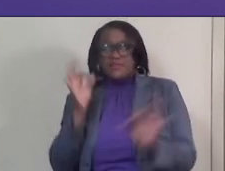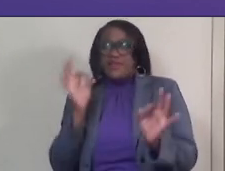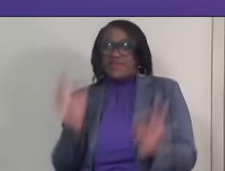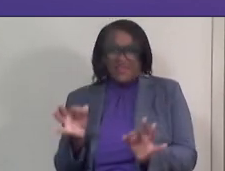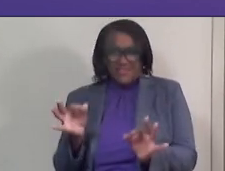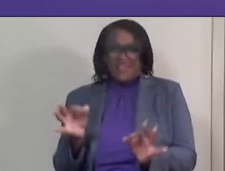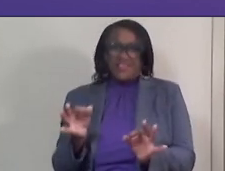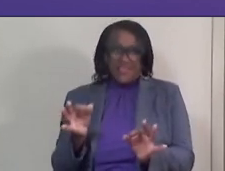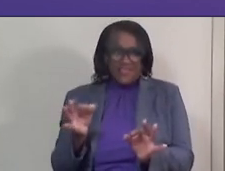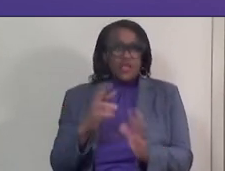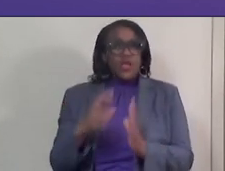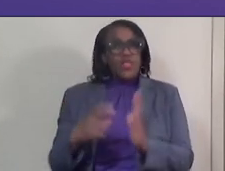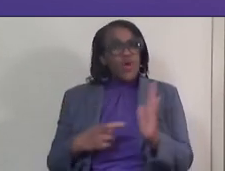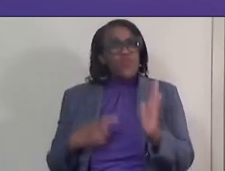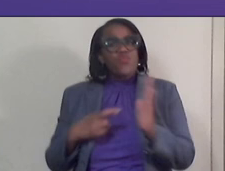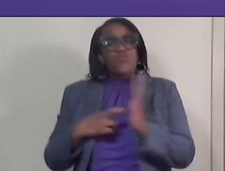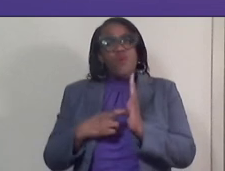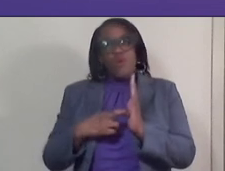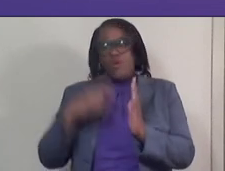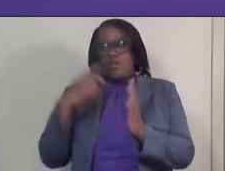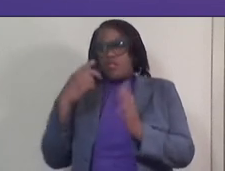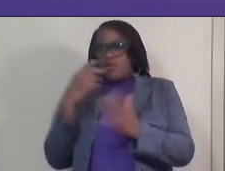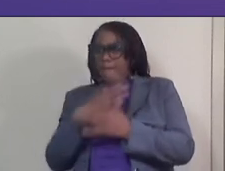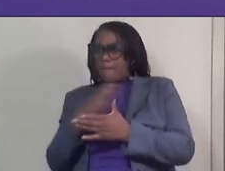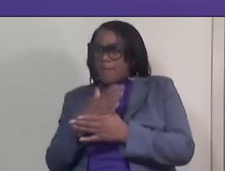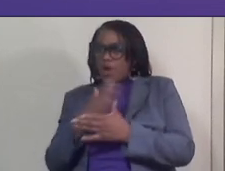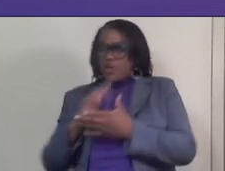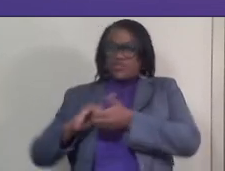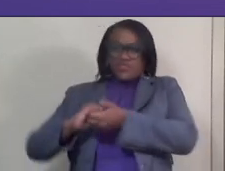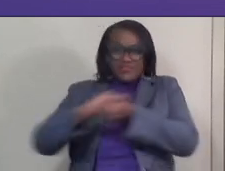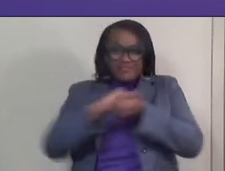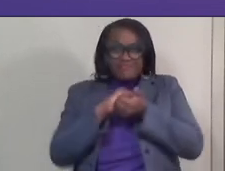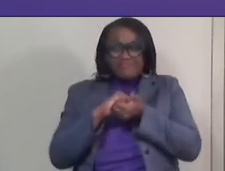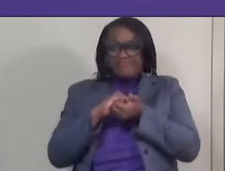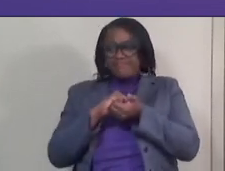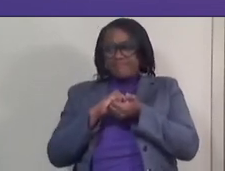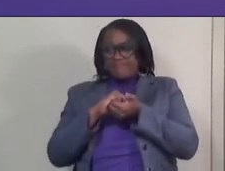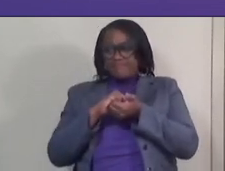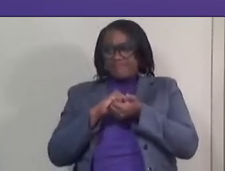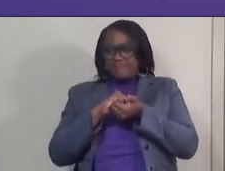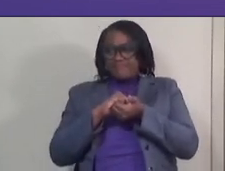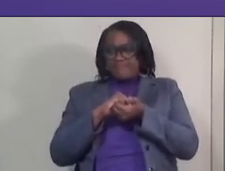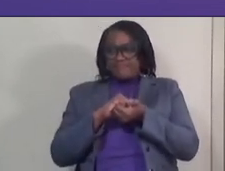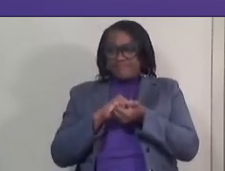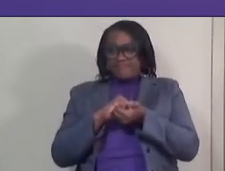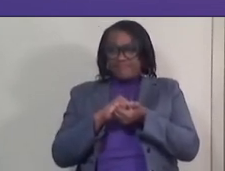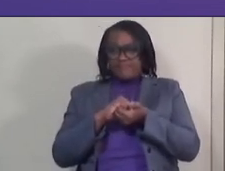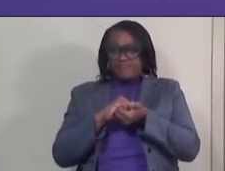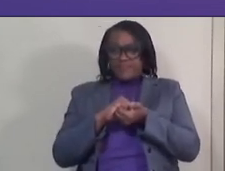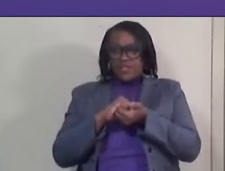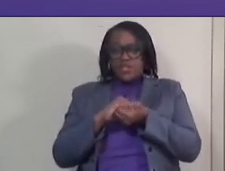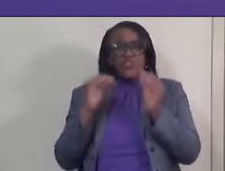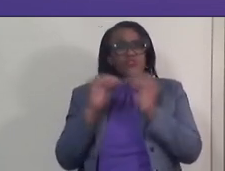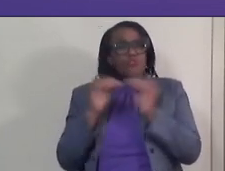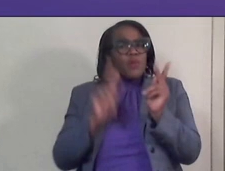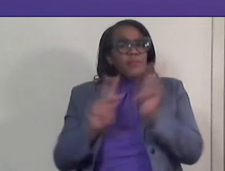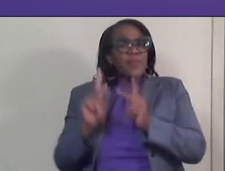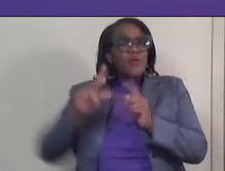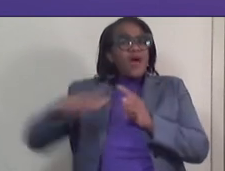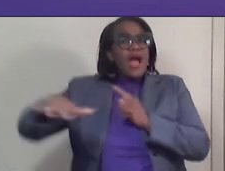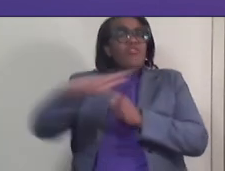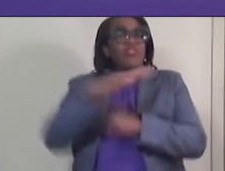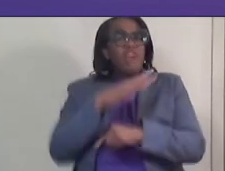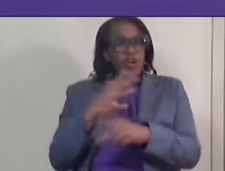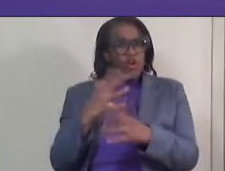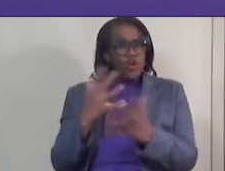that role for partnership. I would say there are more people out there who would want to do these partnerships